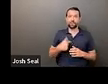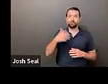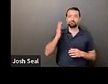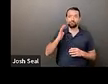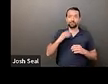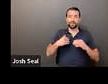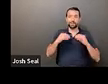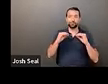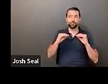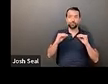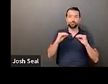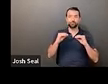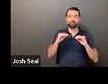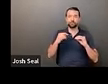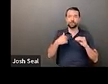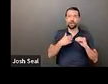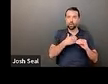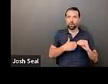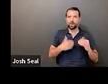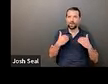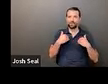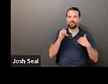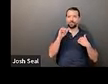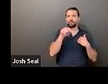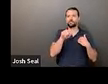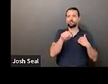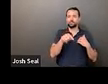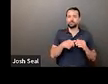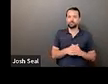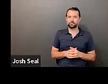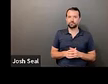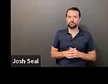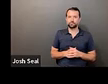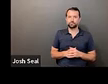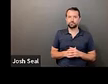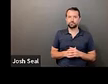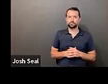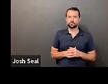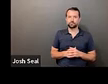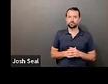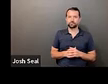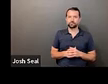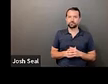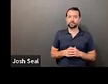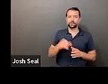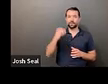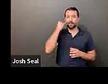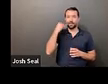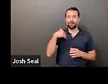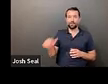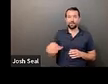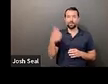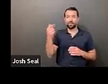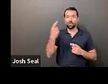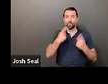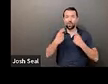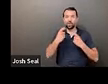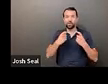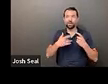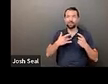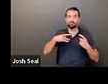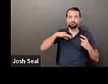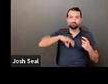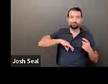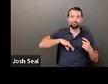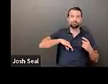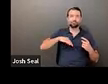have loved something like this. So if you have other questions about anything like this that you think would be useful for the field, please